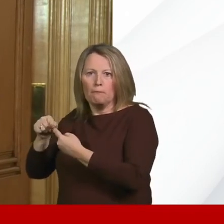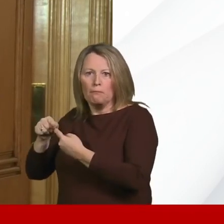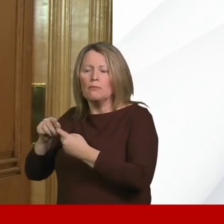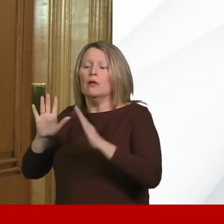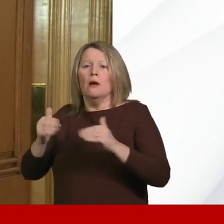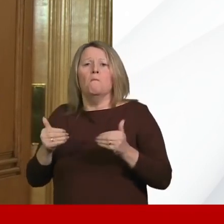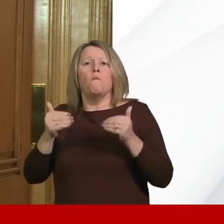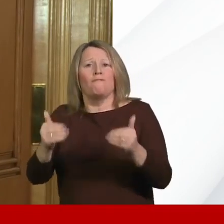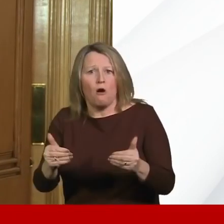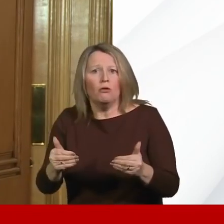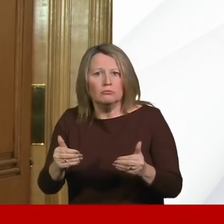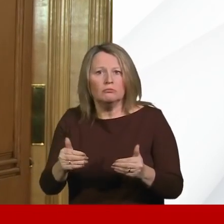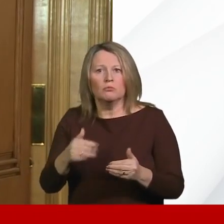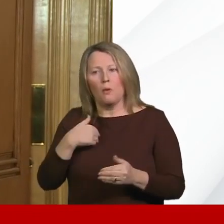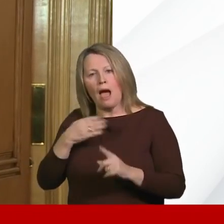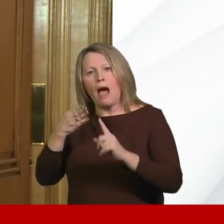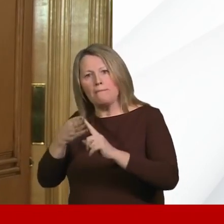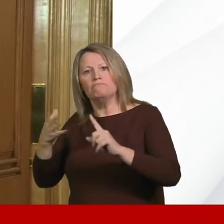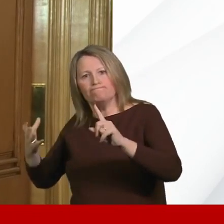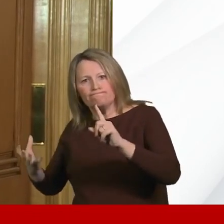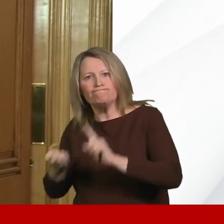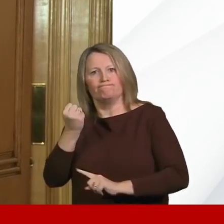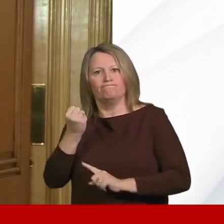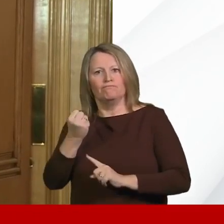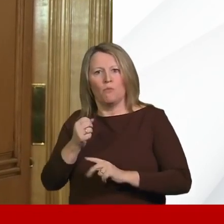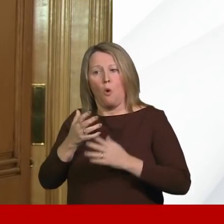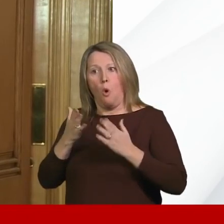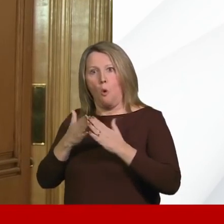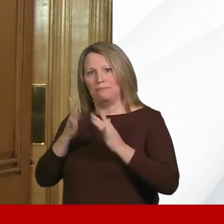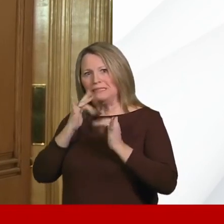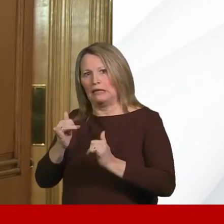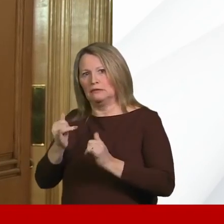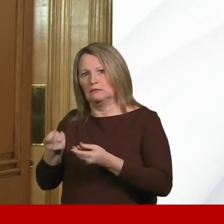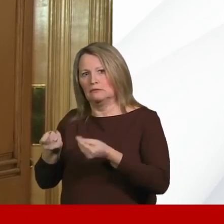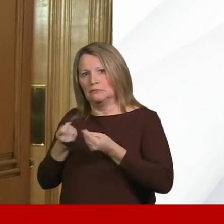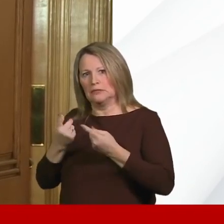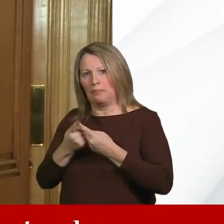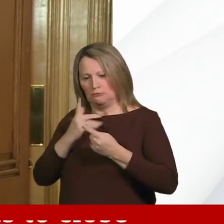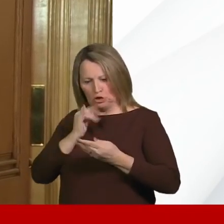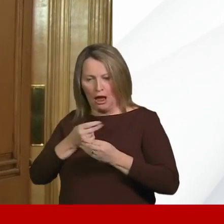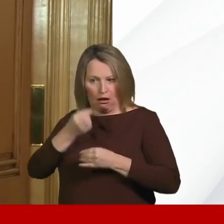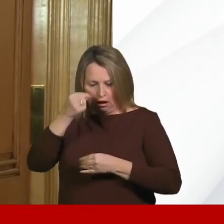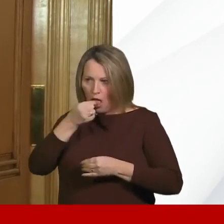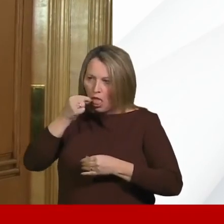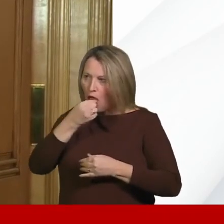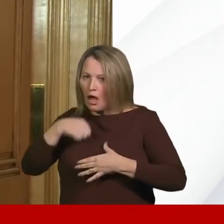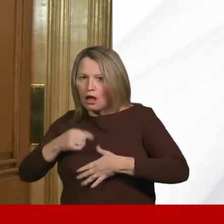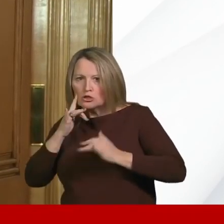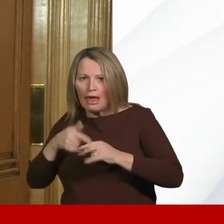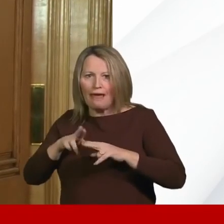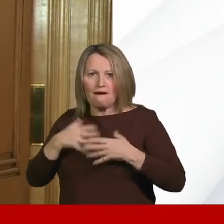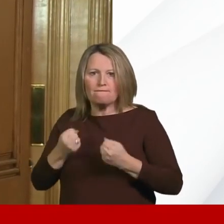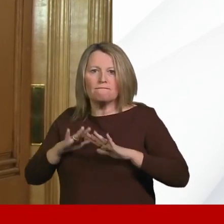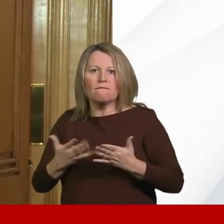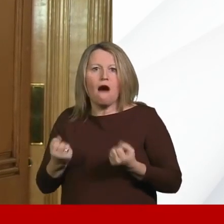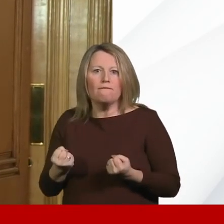is we don't want potentially infectious people arriving in hospitals, but we recognise that the public and particularly our key